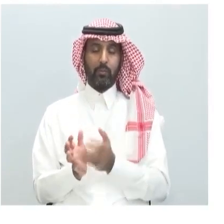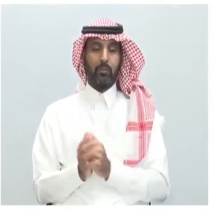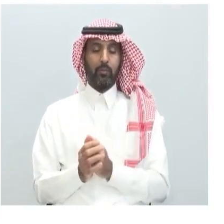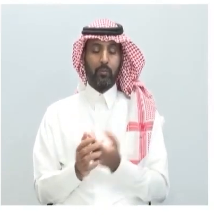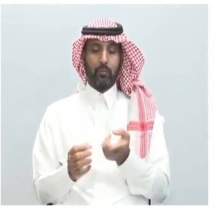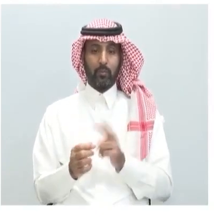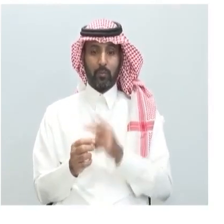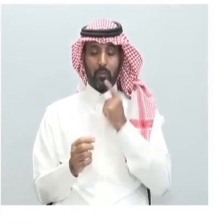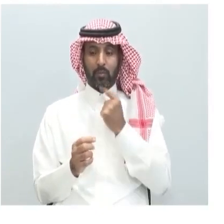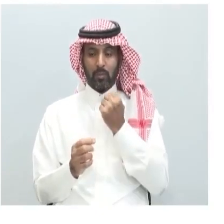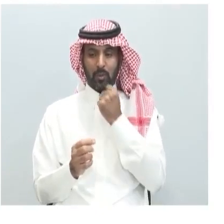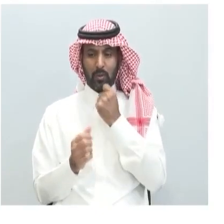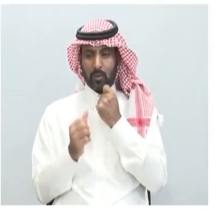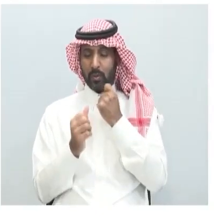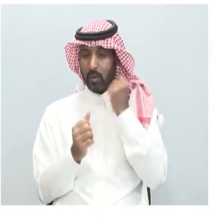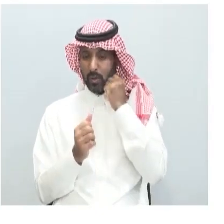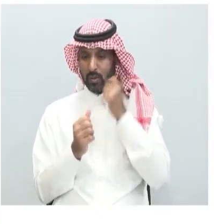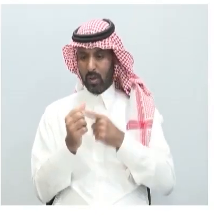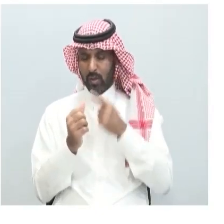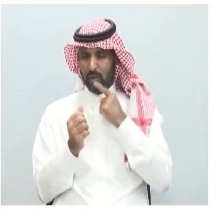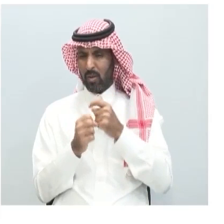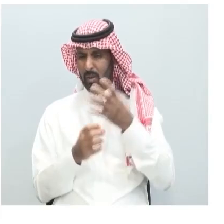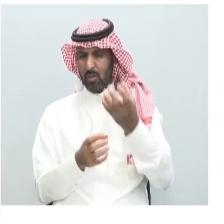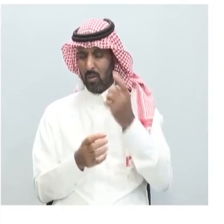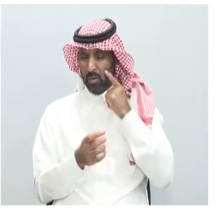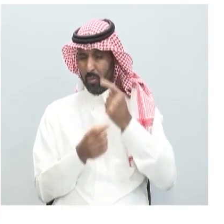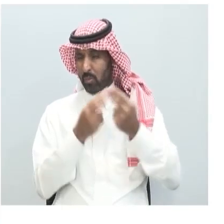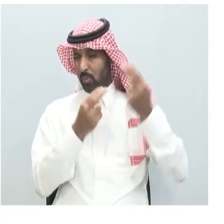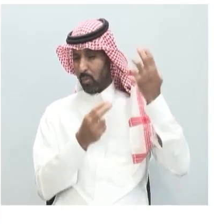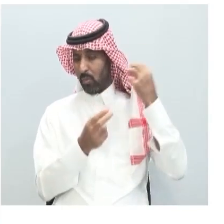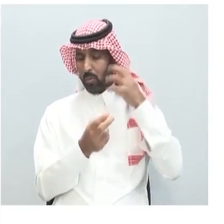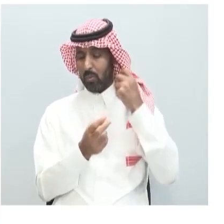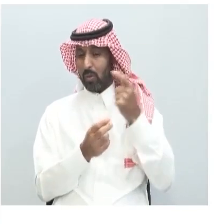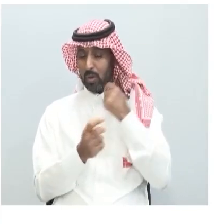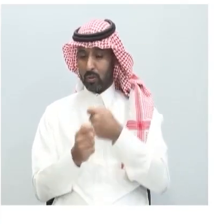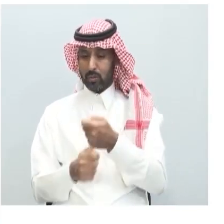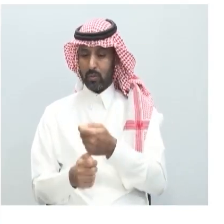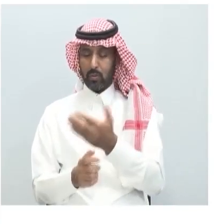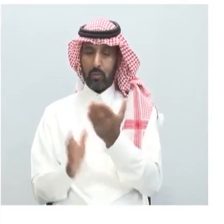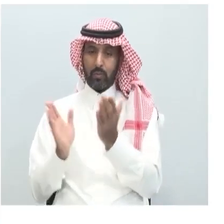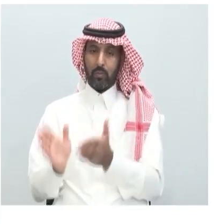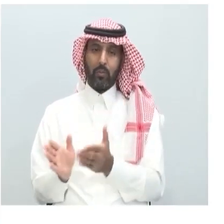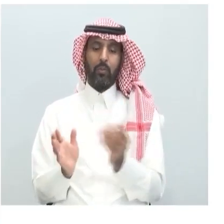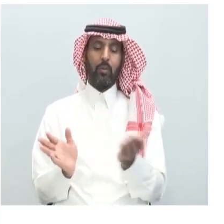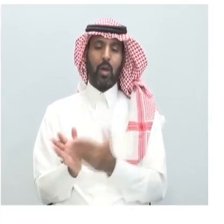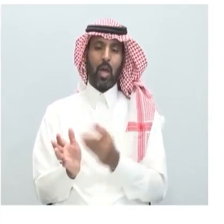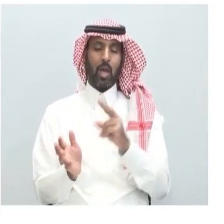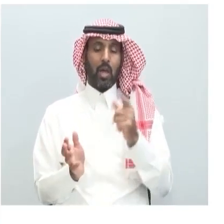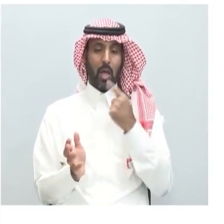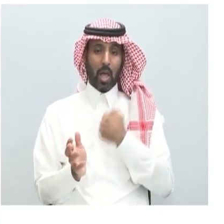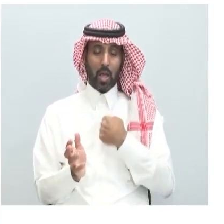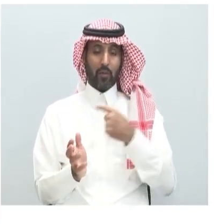the beautiful old stone house has been put up for sale. The second example here, I have